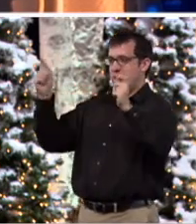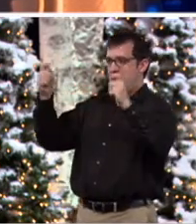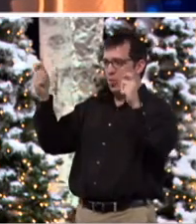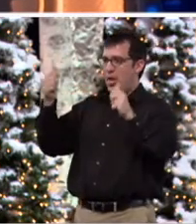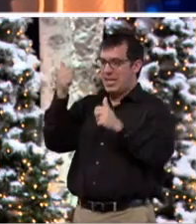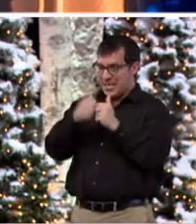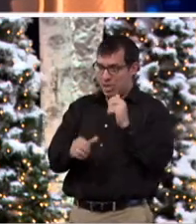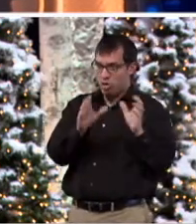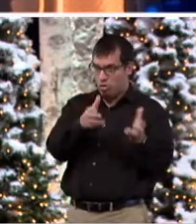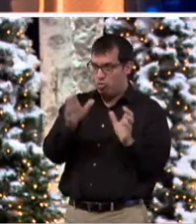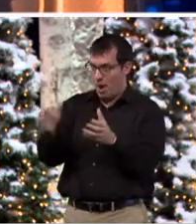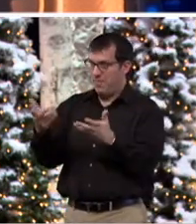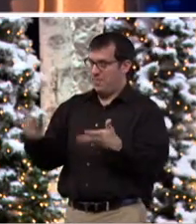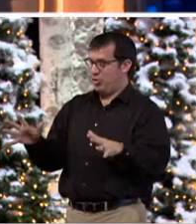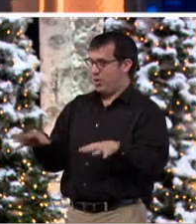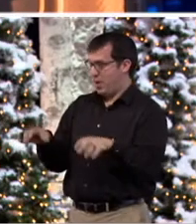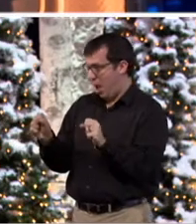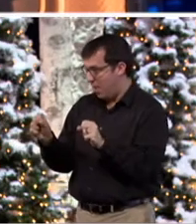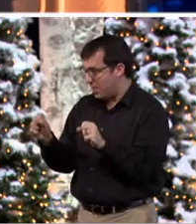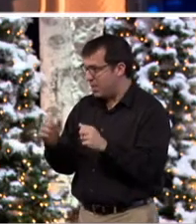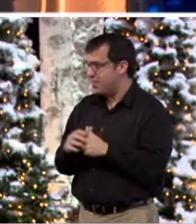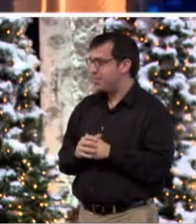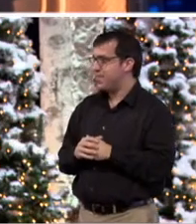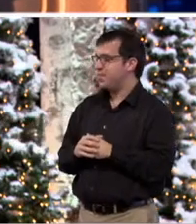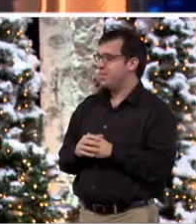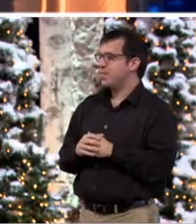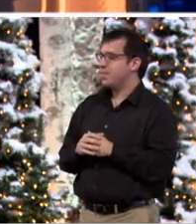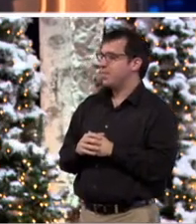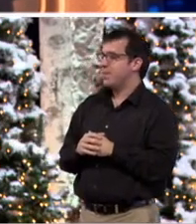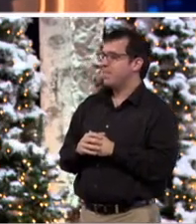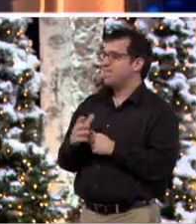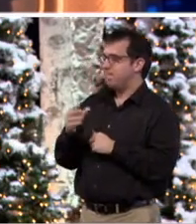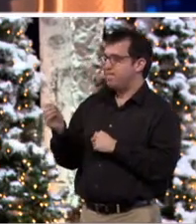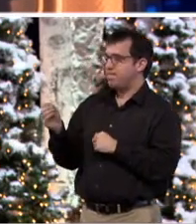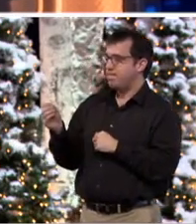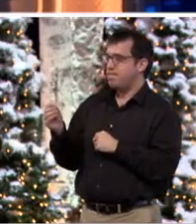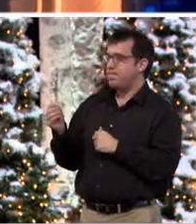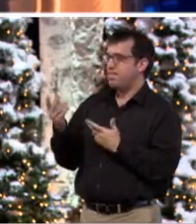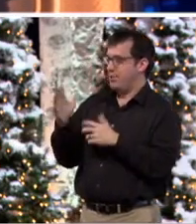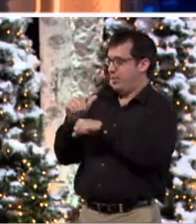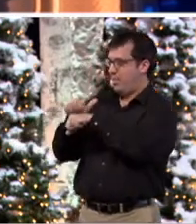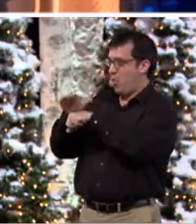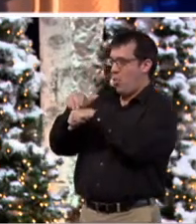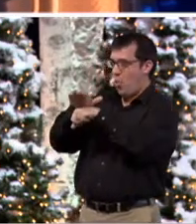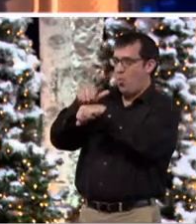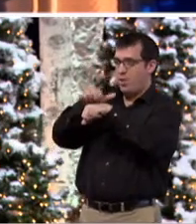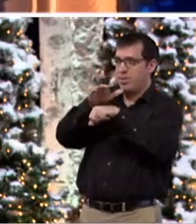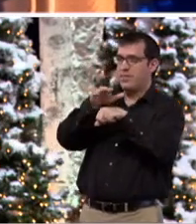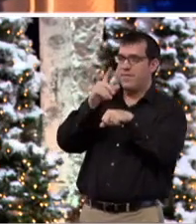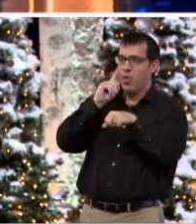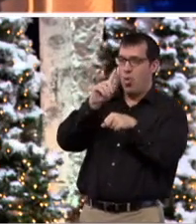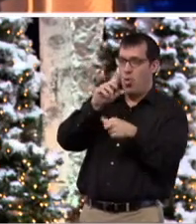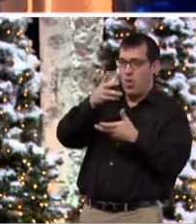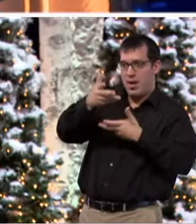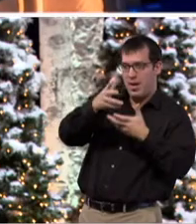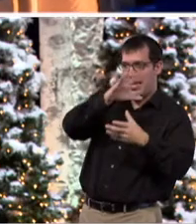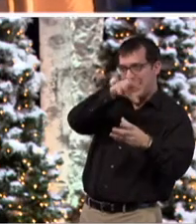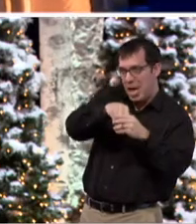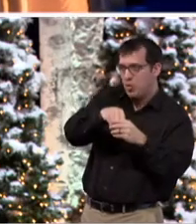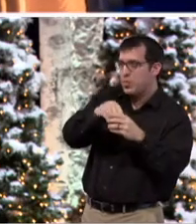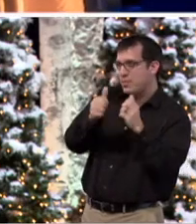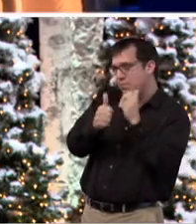had now been adopted and actually have been deployed for engagement in most of those